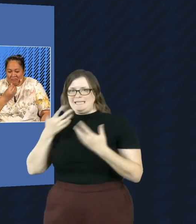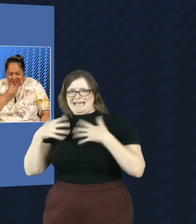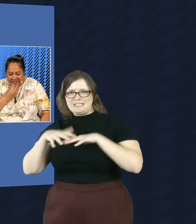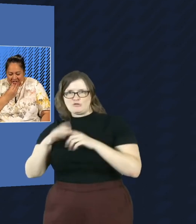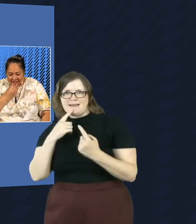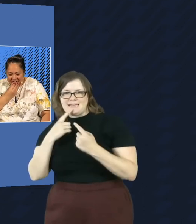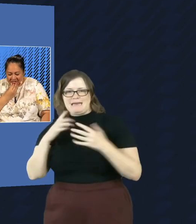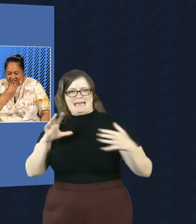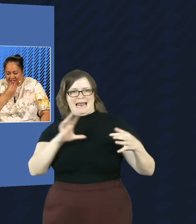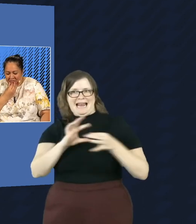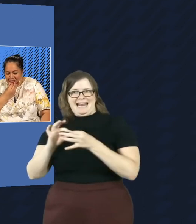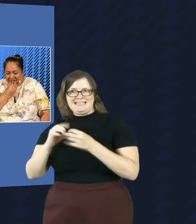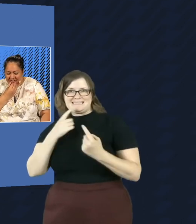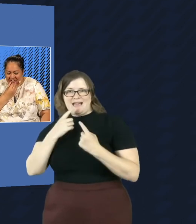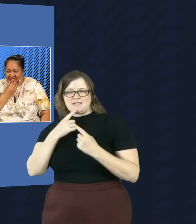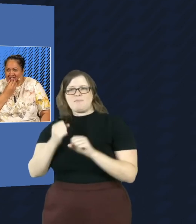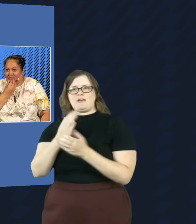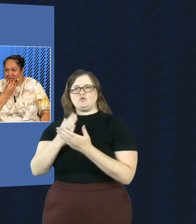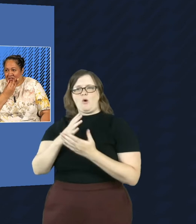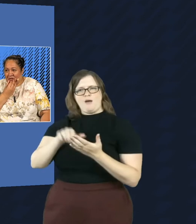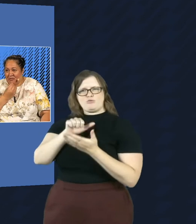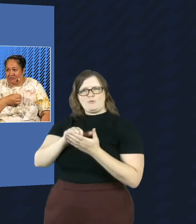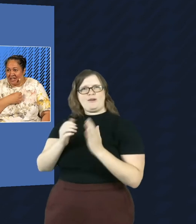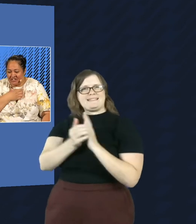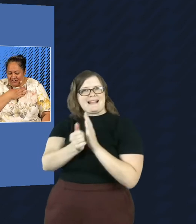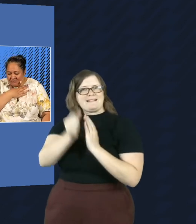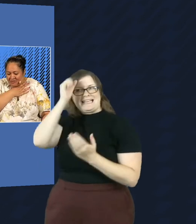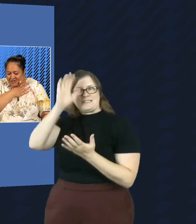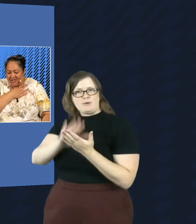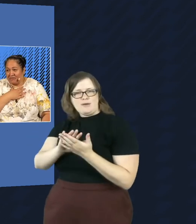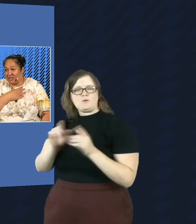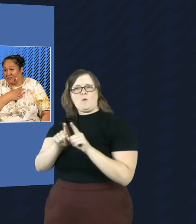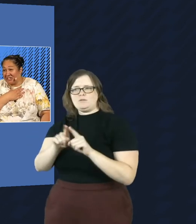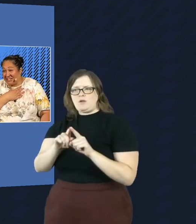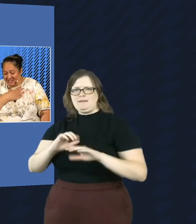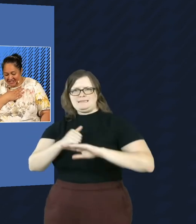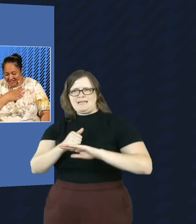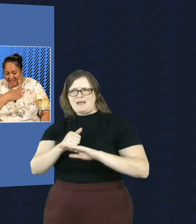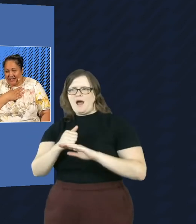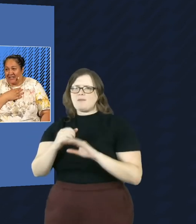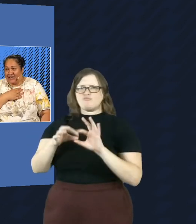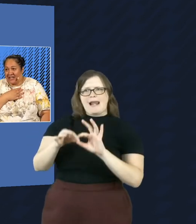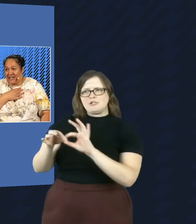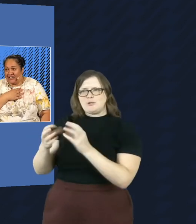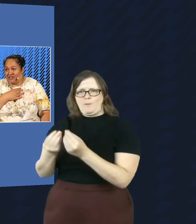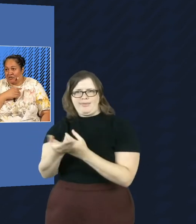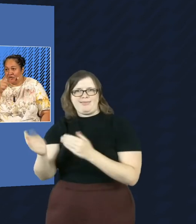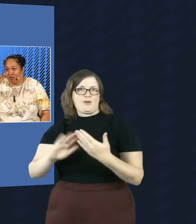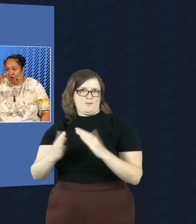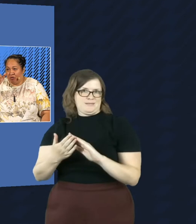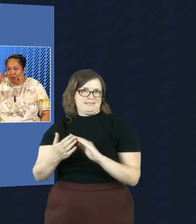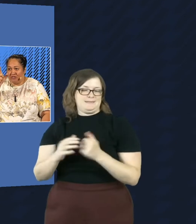have appropriate skills and experience and establish suitable relationships with communities.